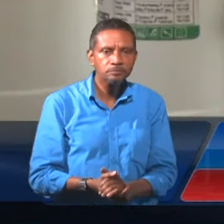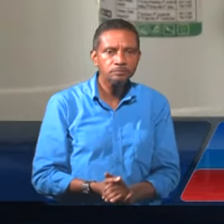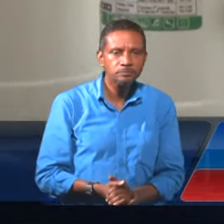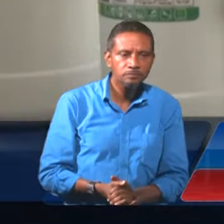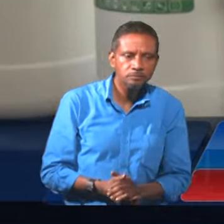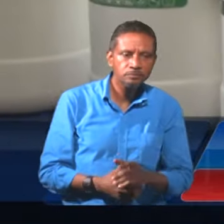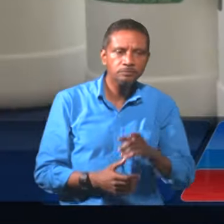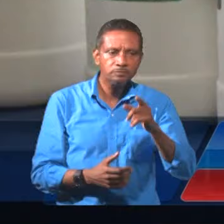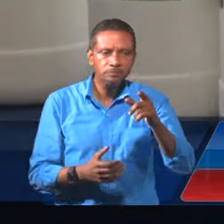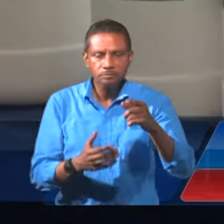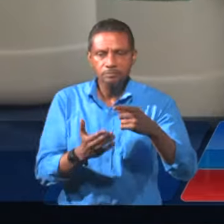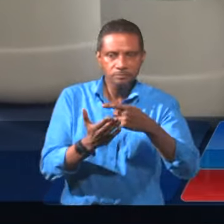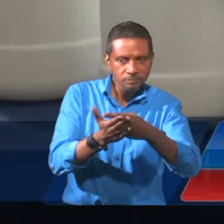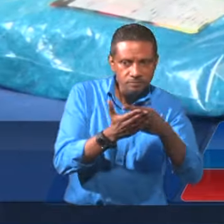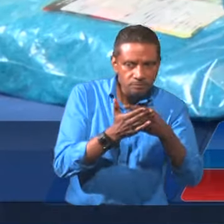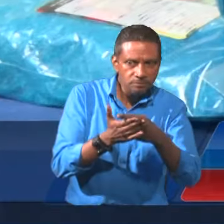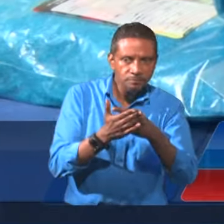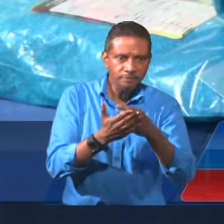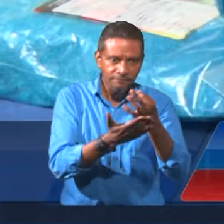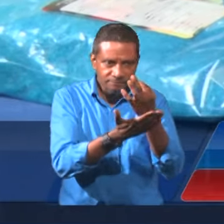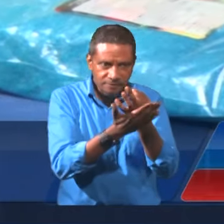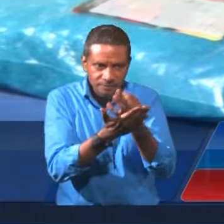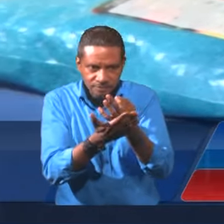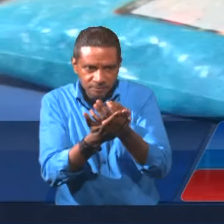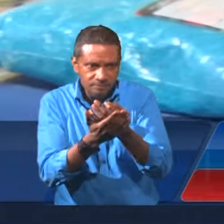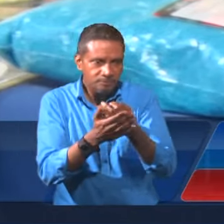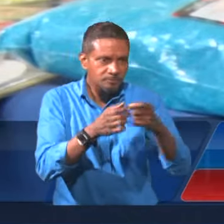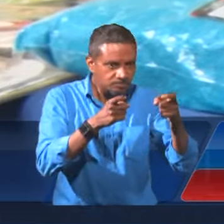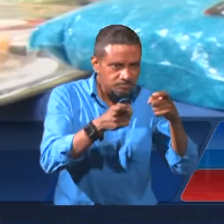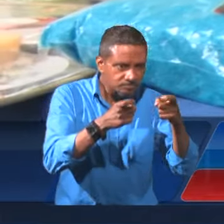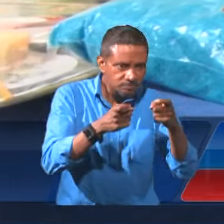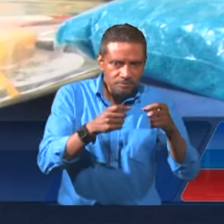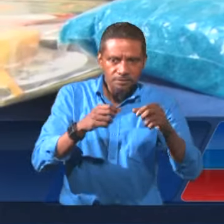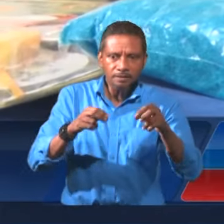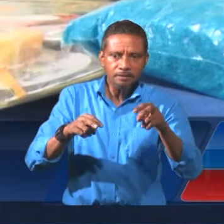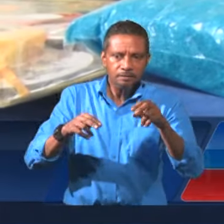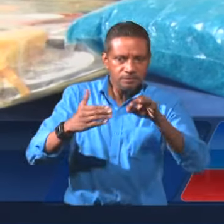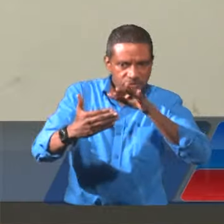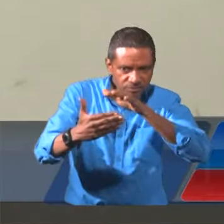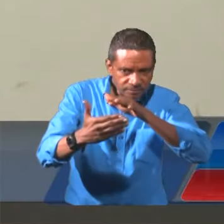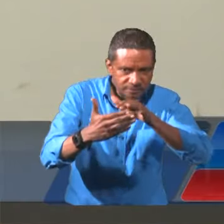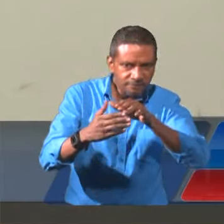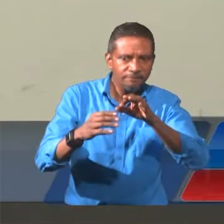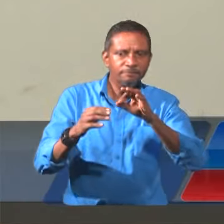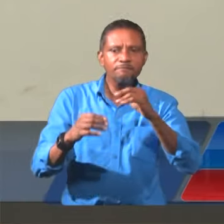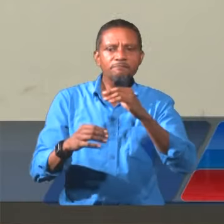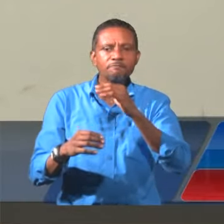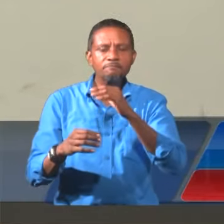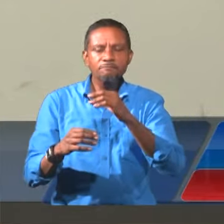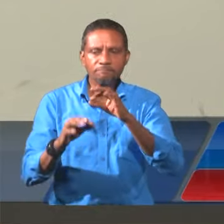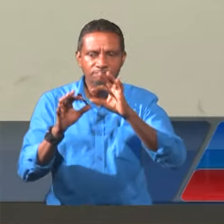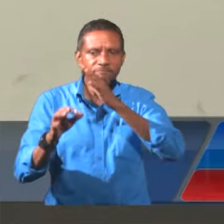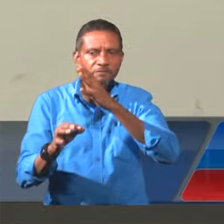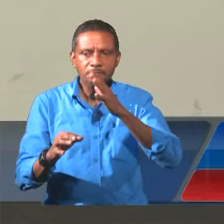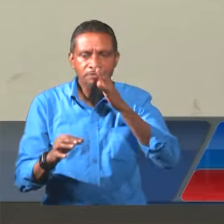both the financial literacy and the science of efficient farming technologies such as plant treatment. Jason John, TTT News.